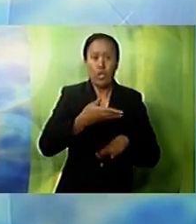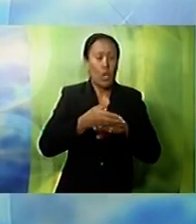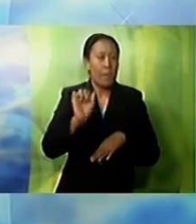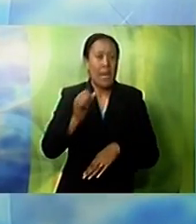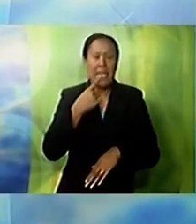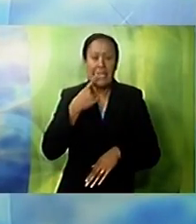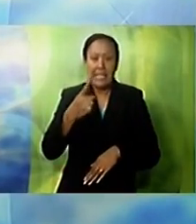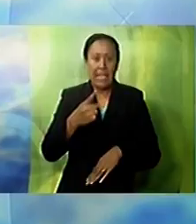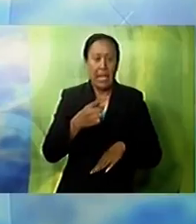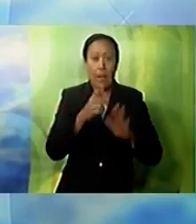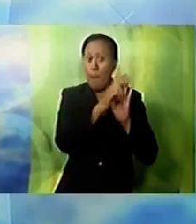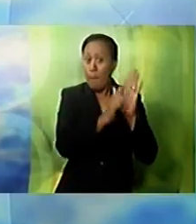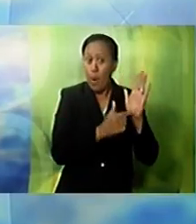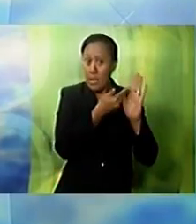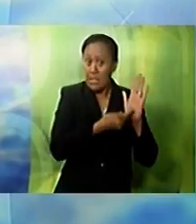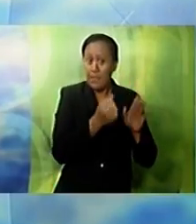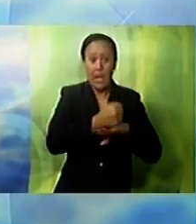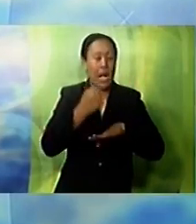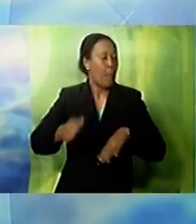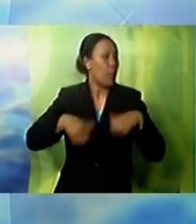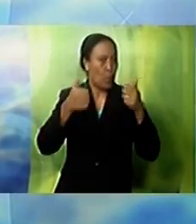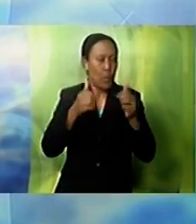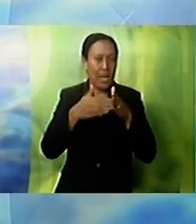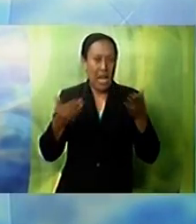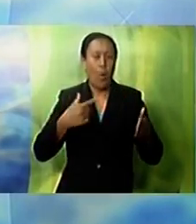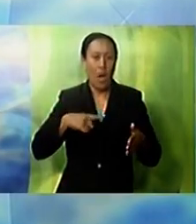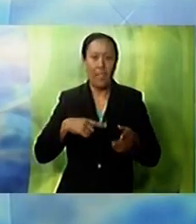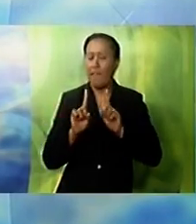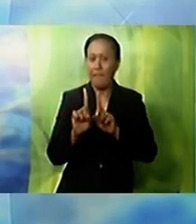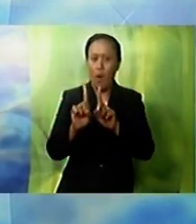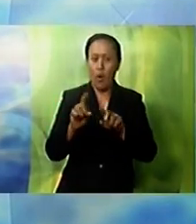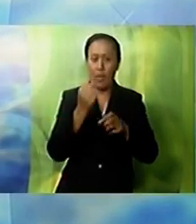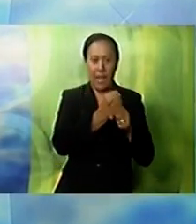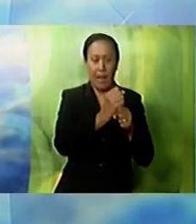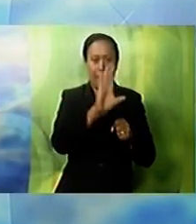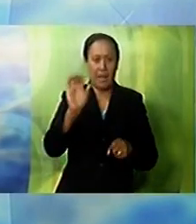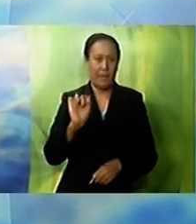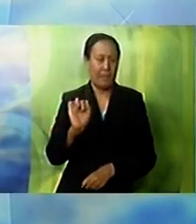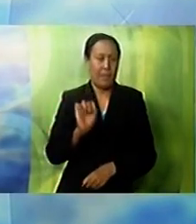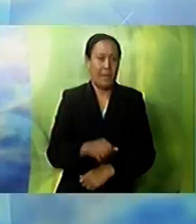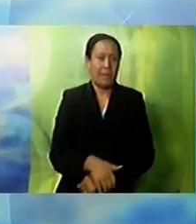physical policies put in place by the government is bearing fruit as more bus companies upgrade their service.